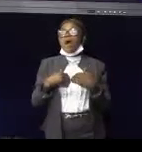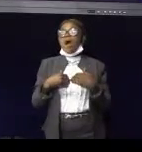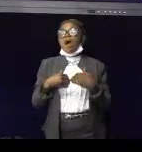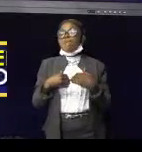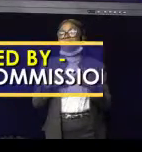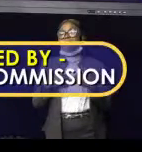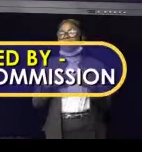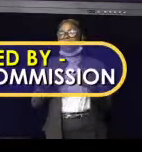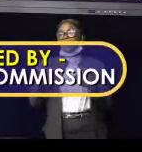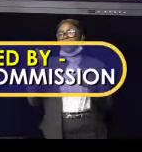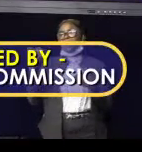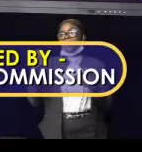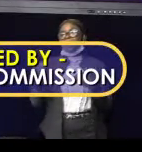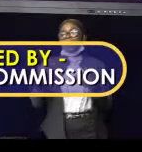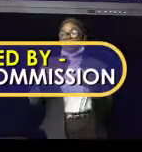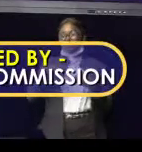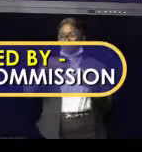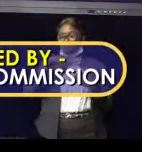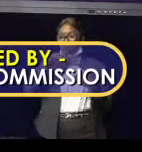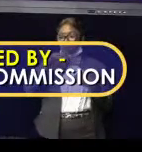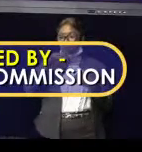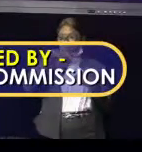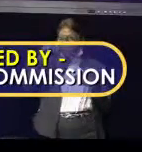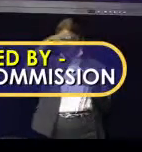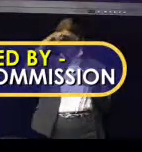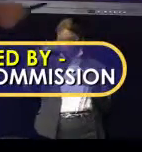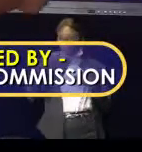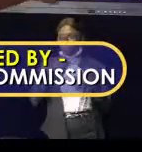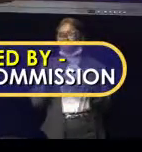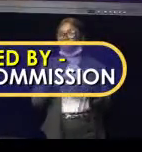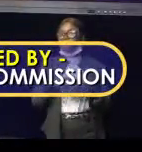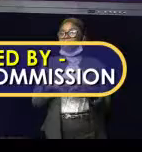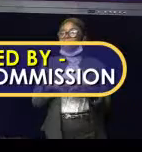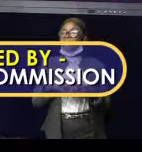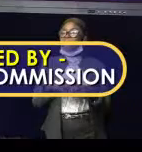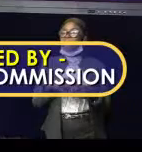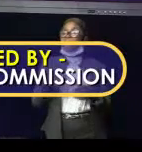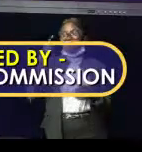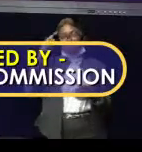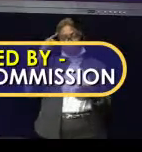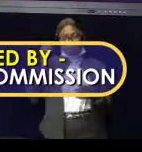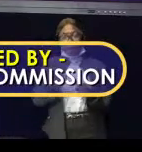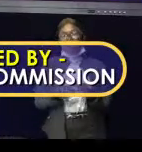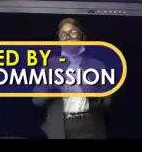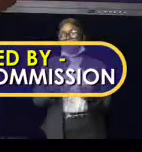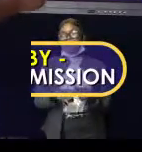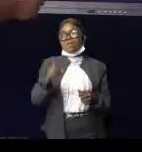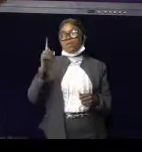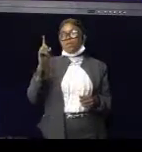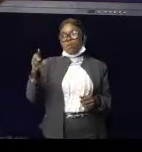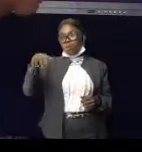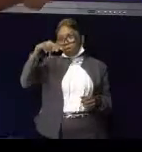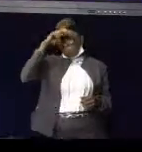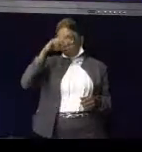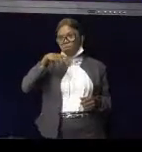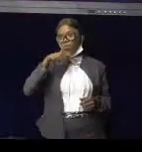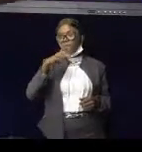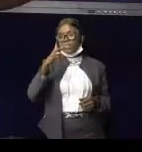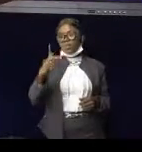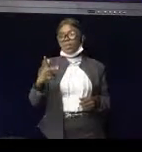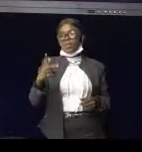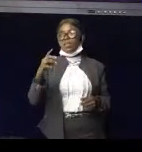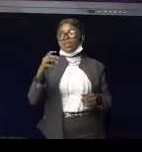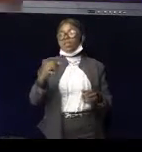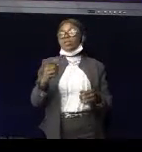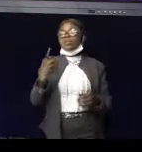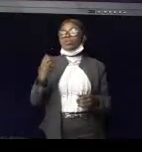10 sheep, or rather 10 goats, as you can see, we have 10 goats. For every 1 goat, there is 3 sheep. Another goat,